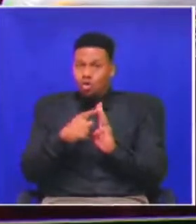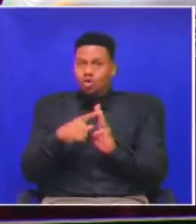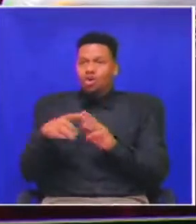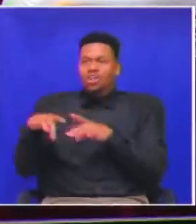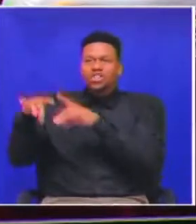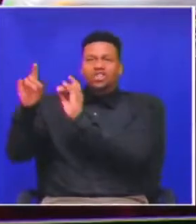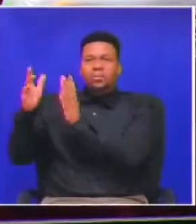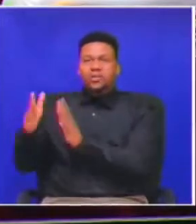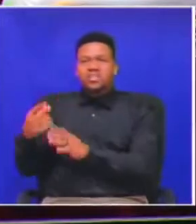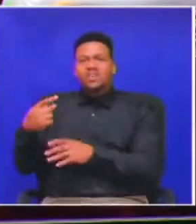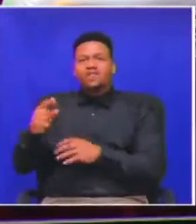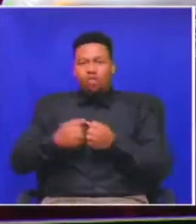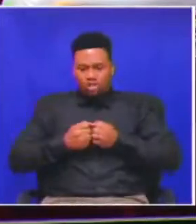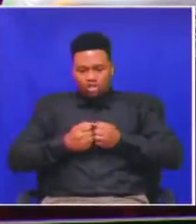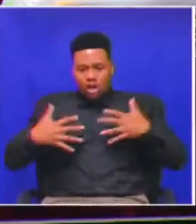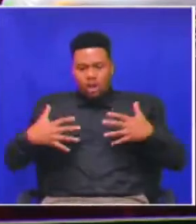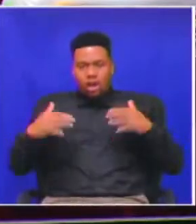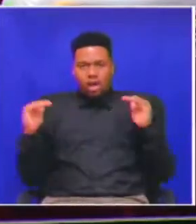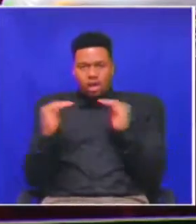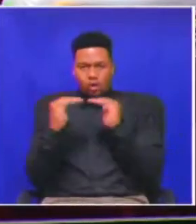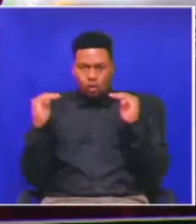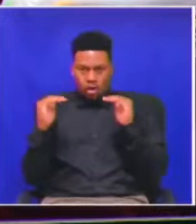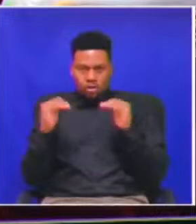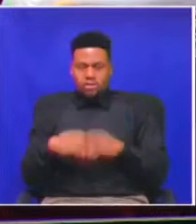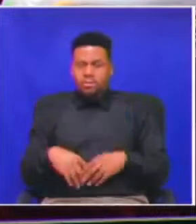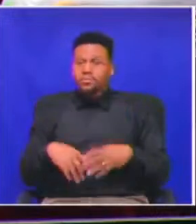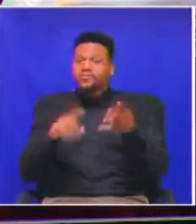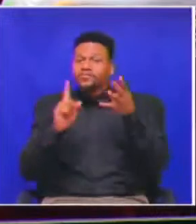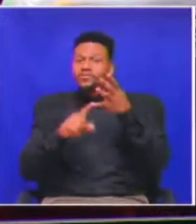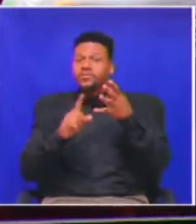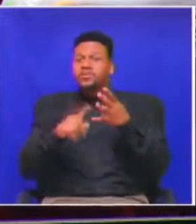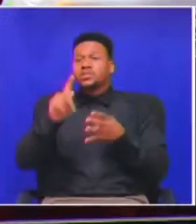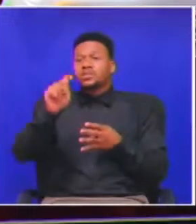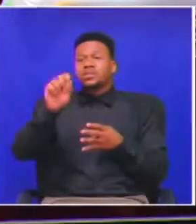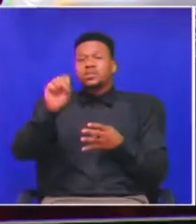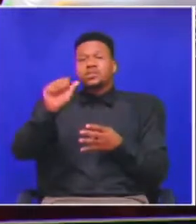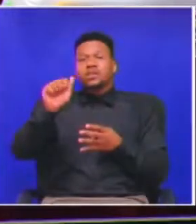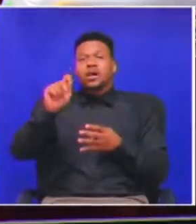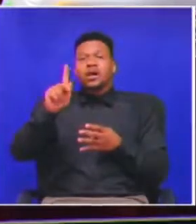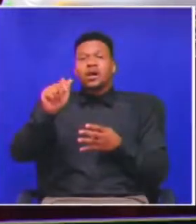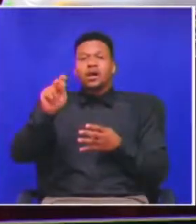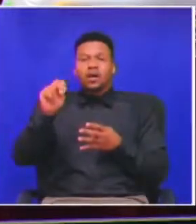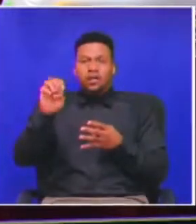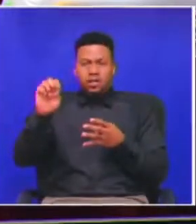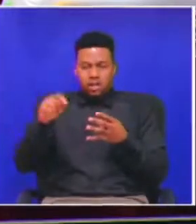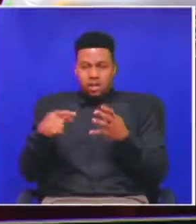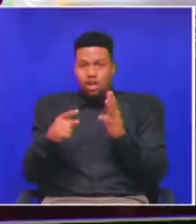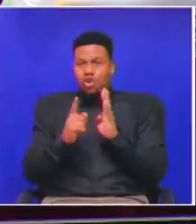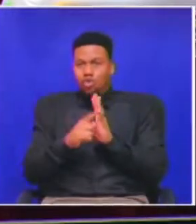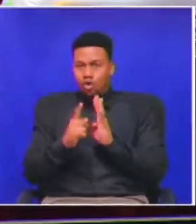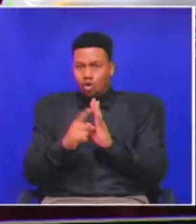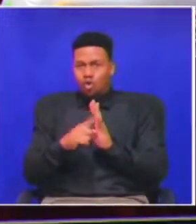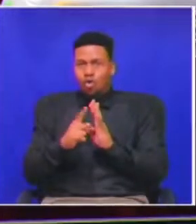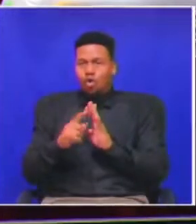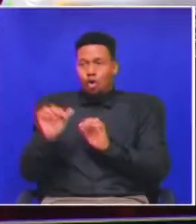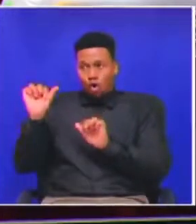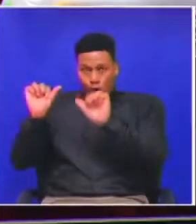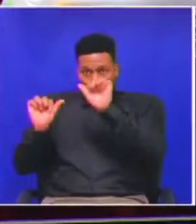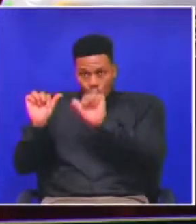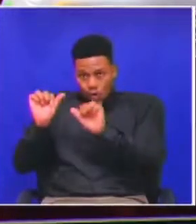Gender Equality, Ms. Tsakani Maluleke, the Auditor General of South